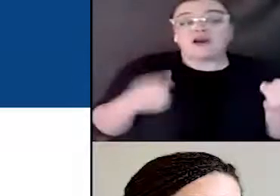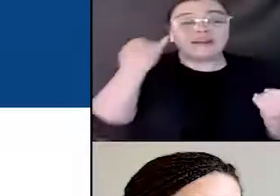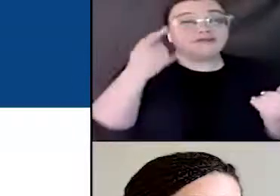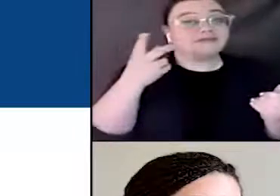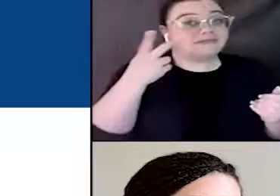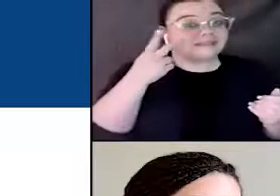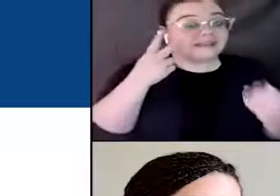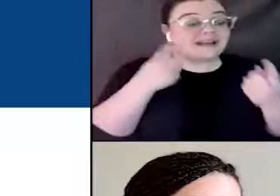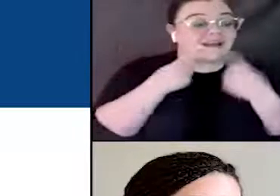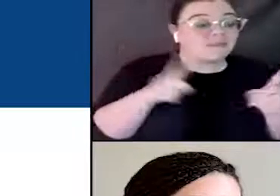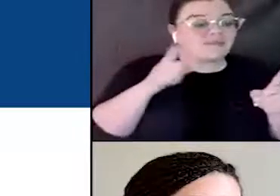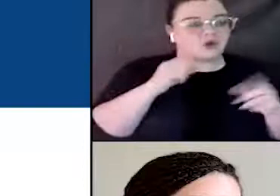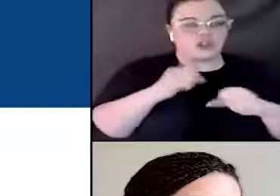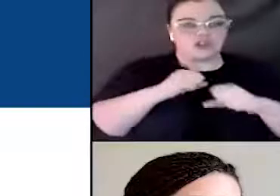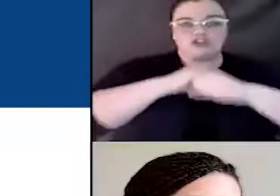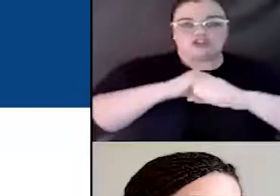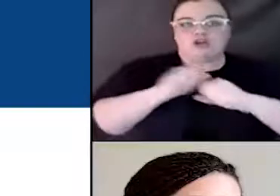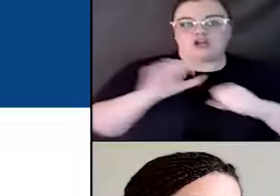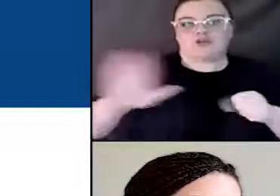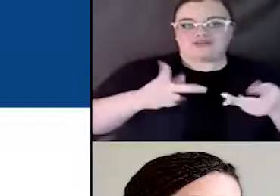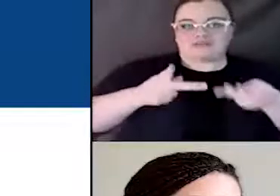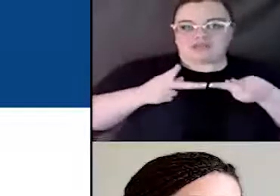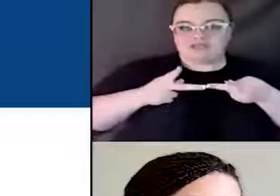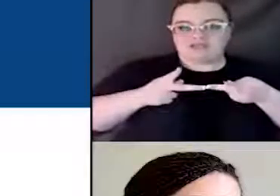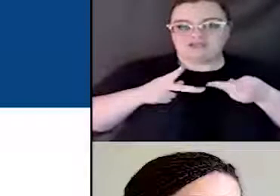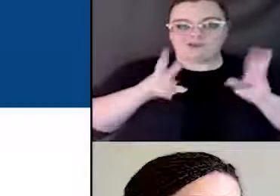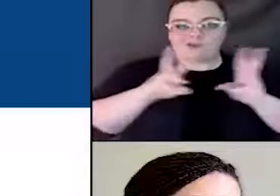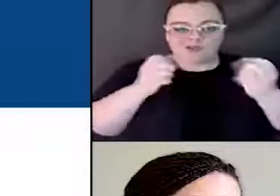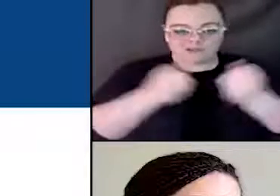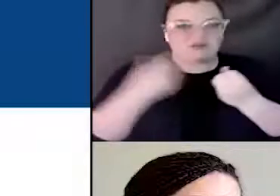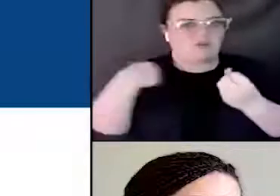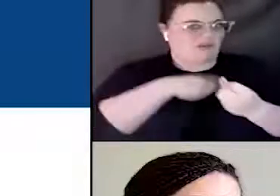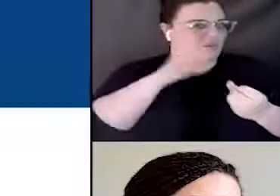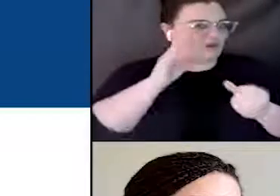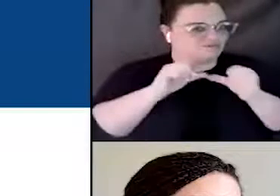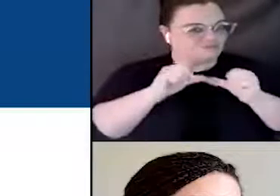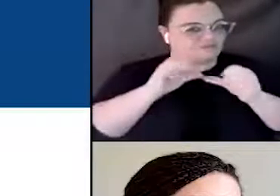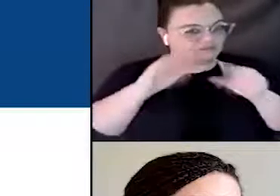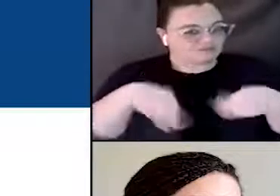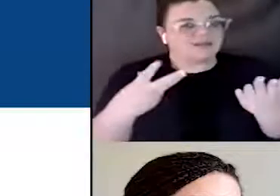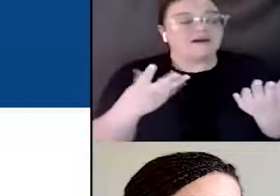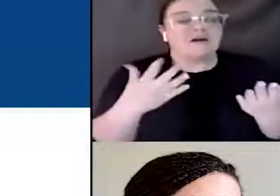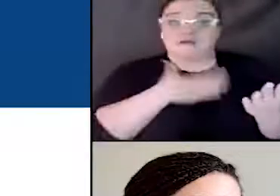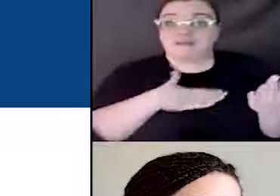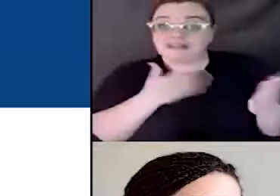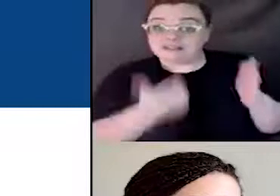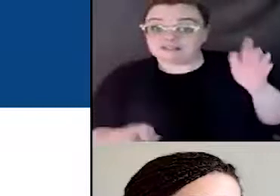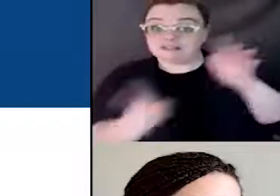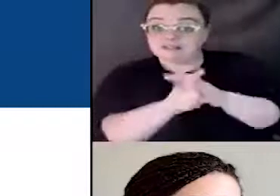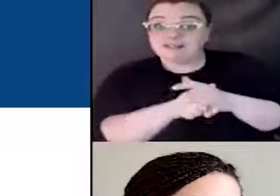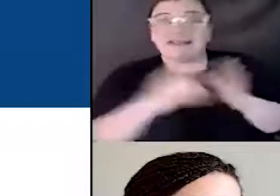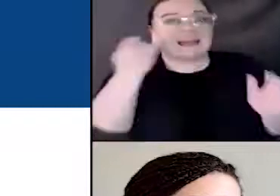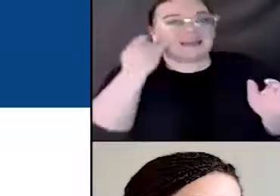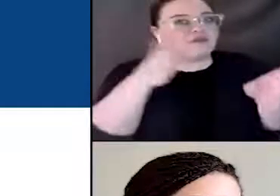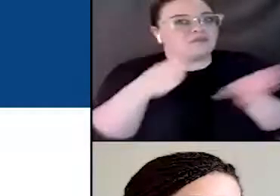Secure Your Space workshop, as we'll continue to be doing. Do attend that if you're going to be doing this type of